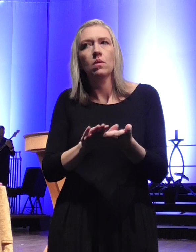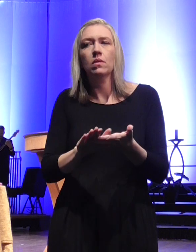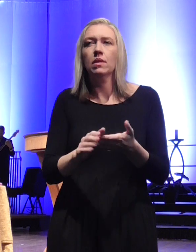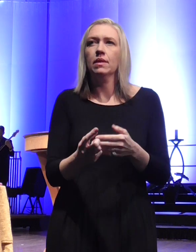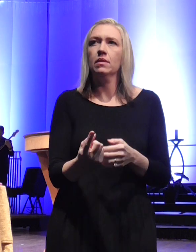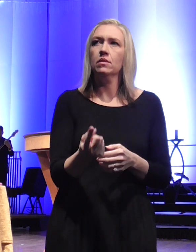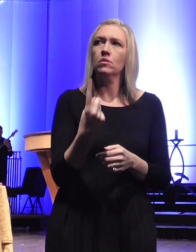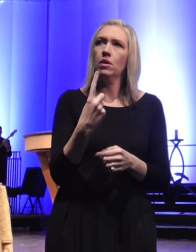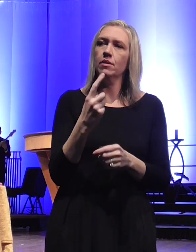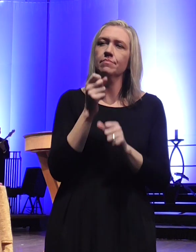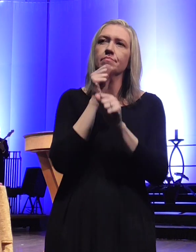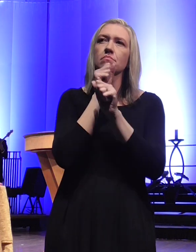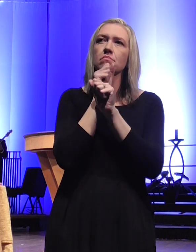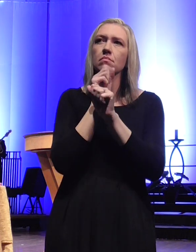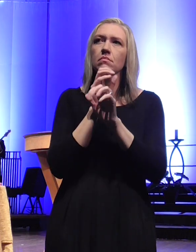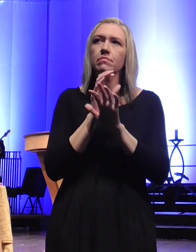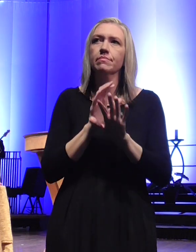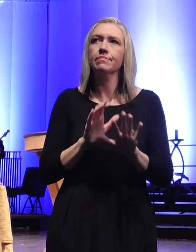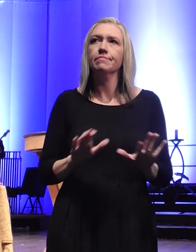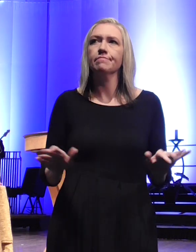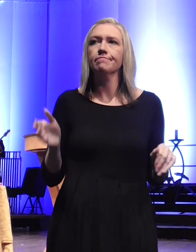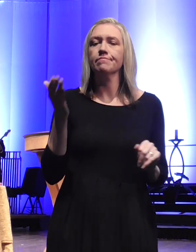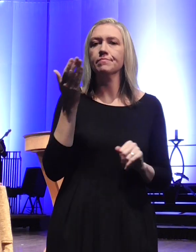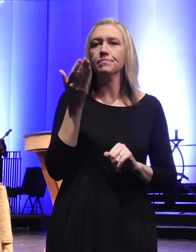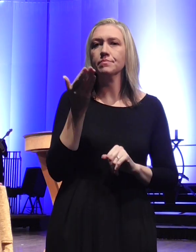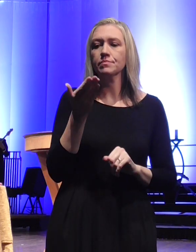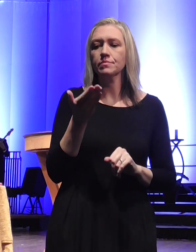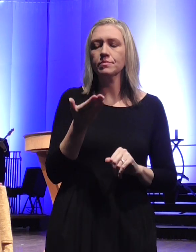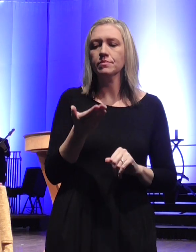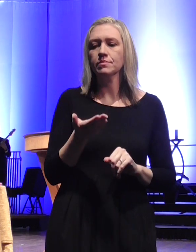HaKadosh Baruch Hu.